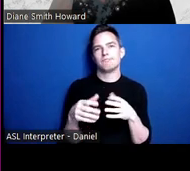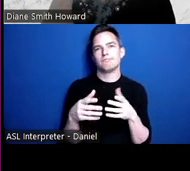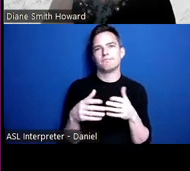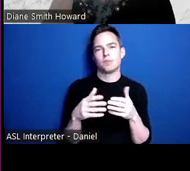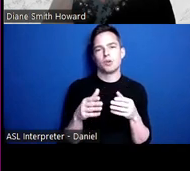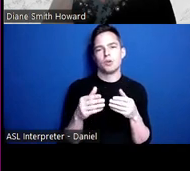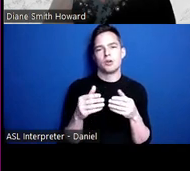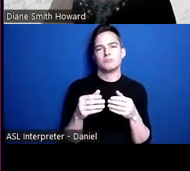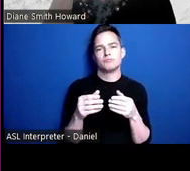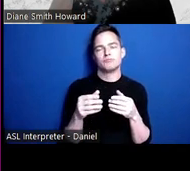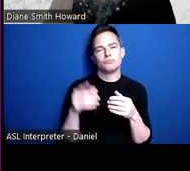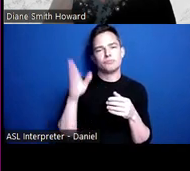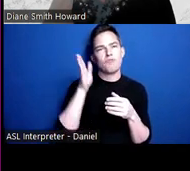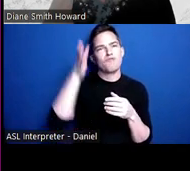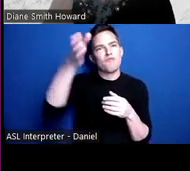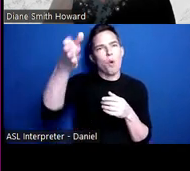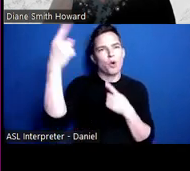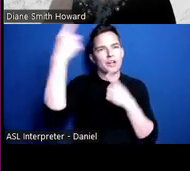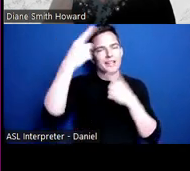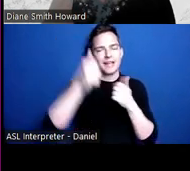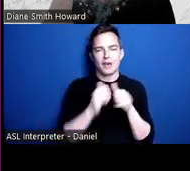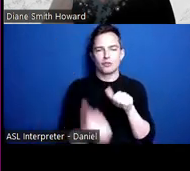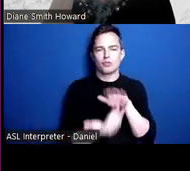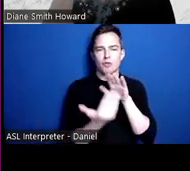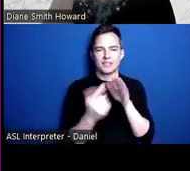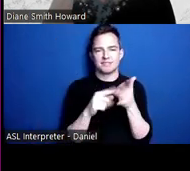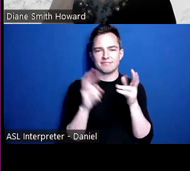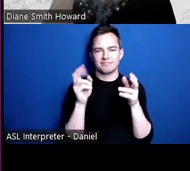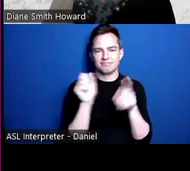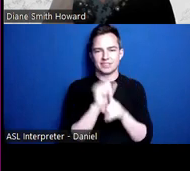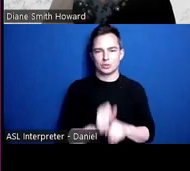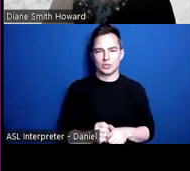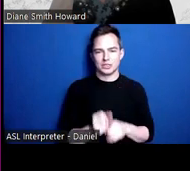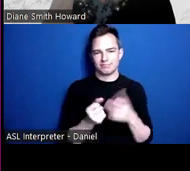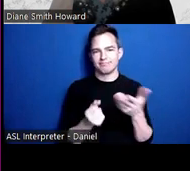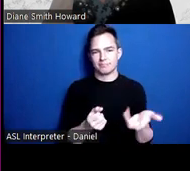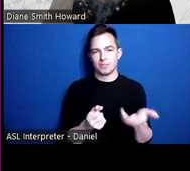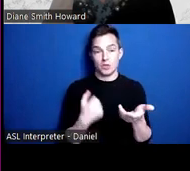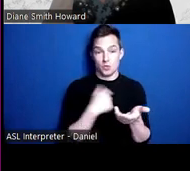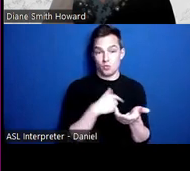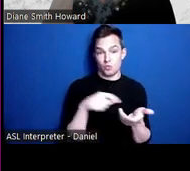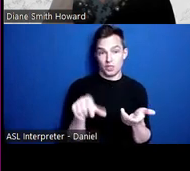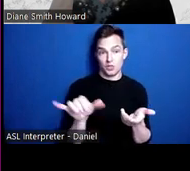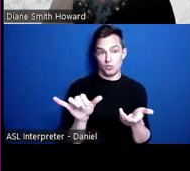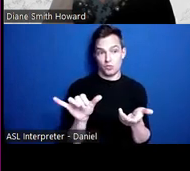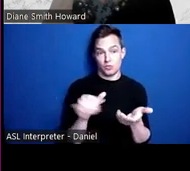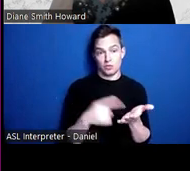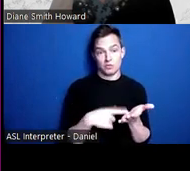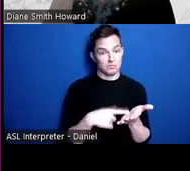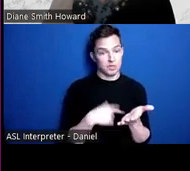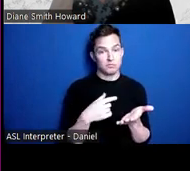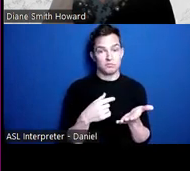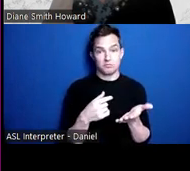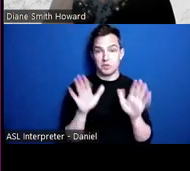forward thinking about how to try to address some of these situations. And we just need to, at times it'd be great if we could solve it all at